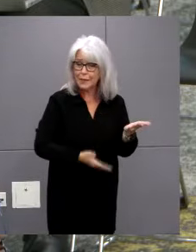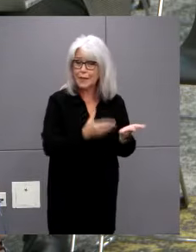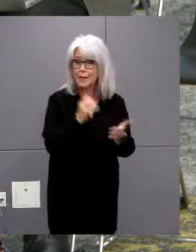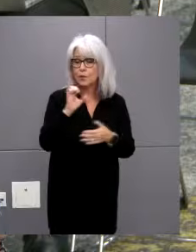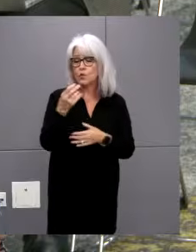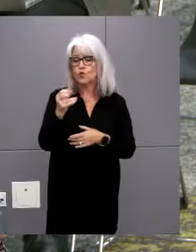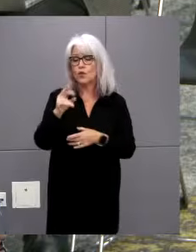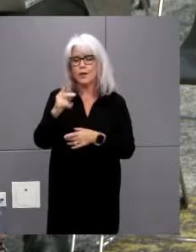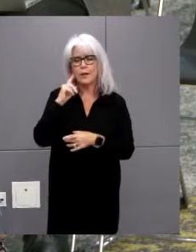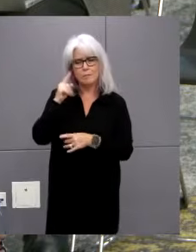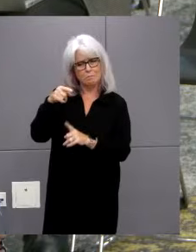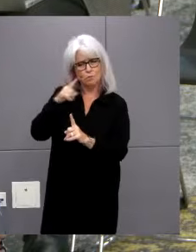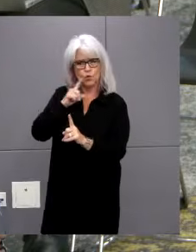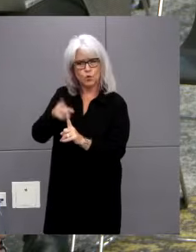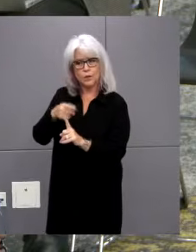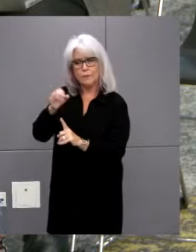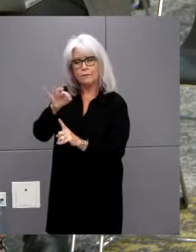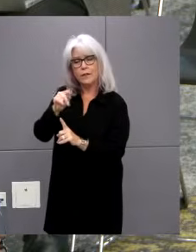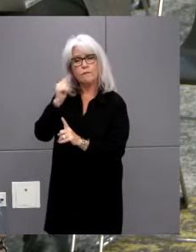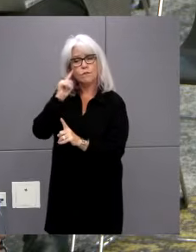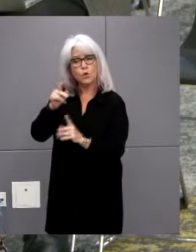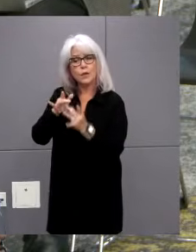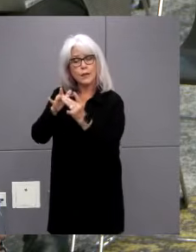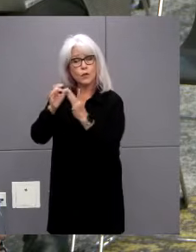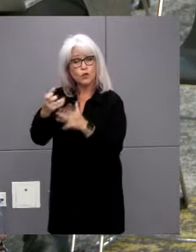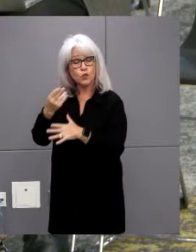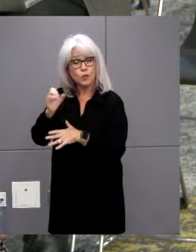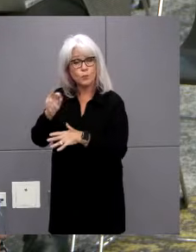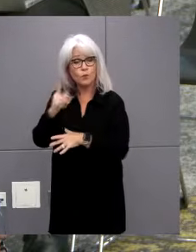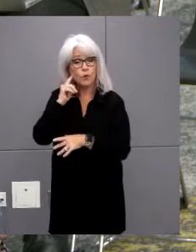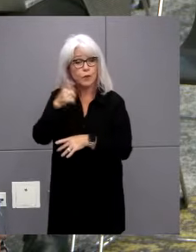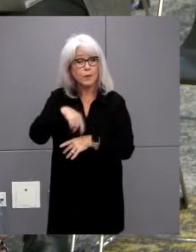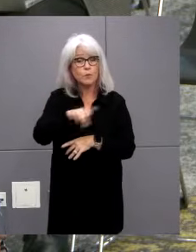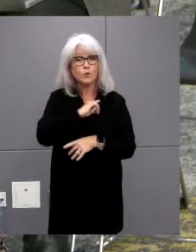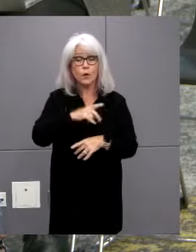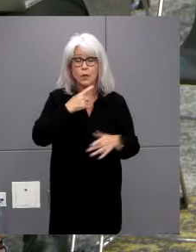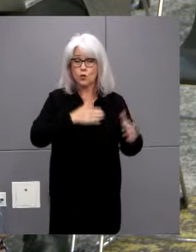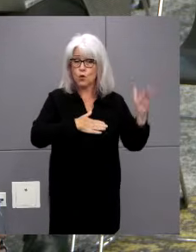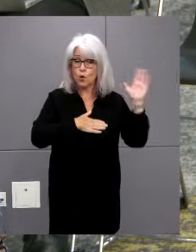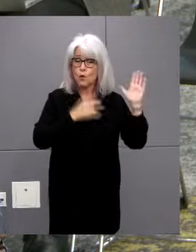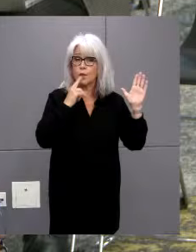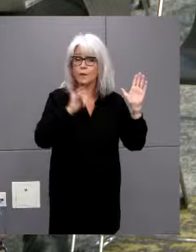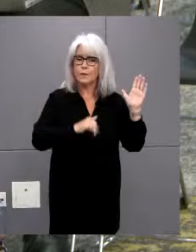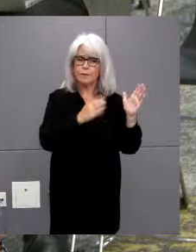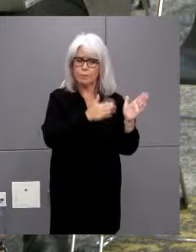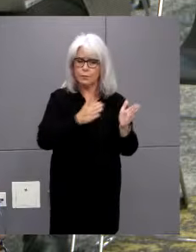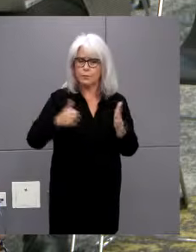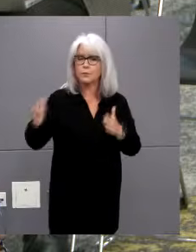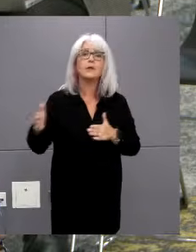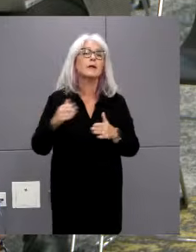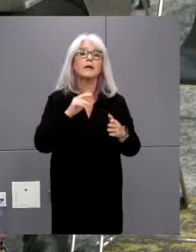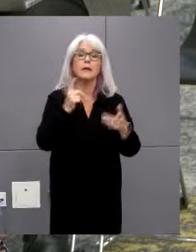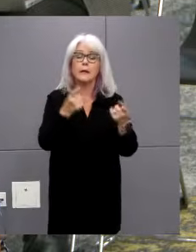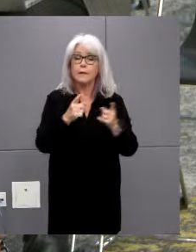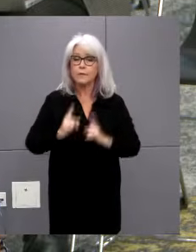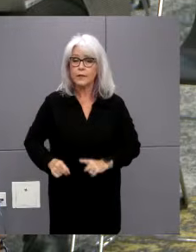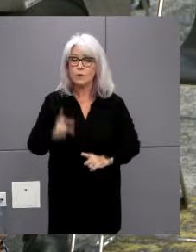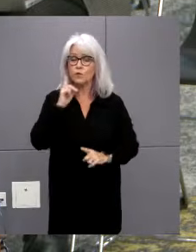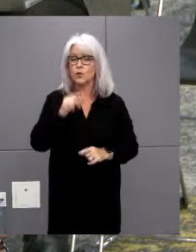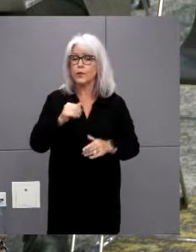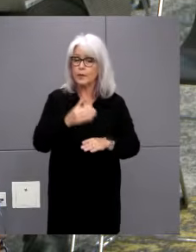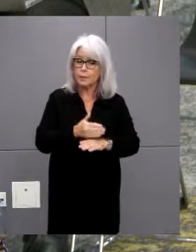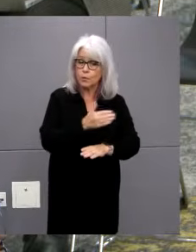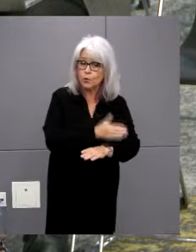for leadership. It is untenable for the board chair to assert under oath a version of events that directly contradicts the official approved